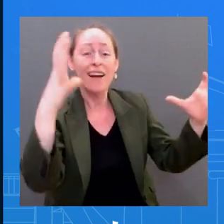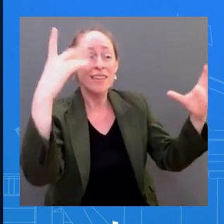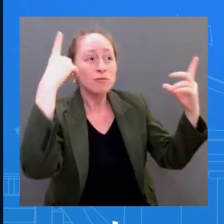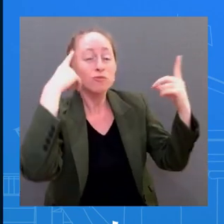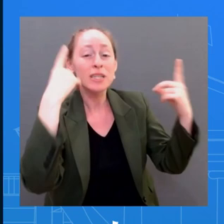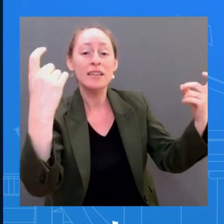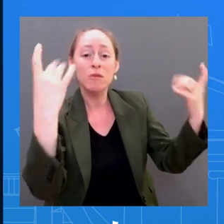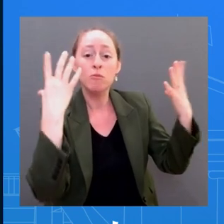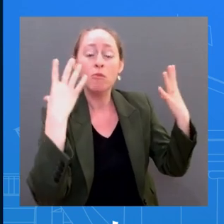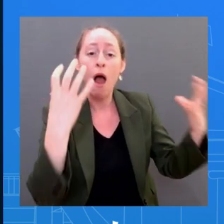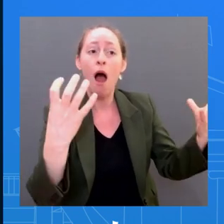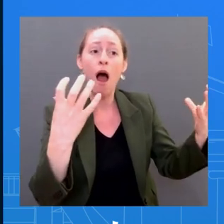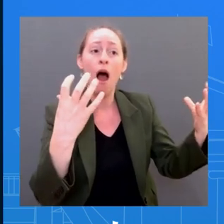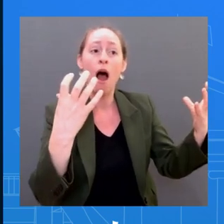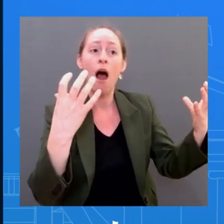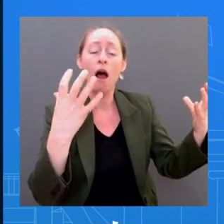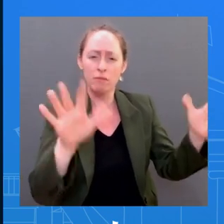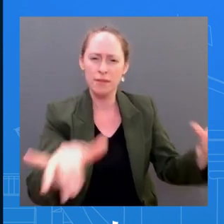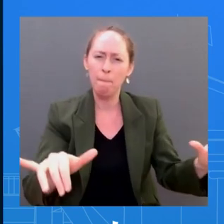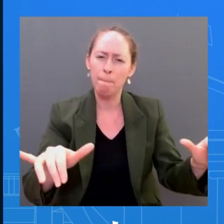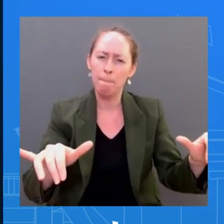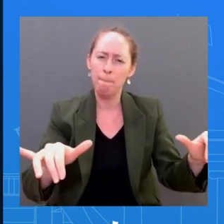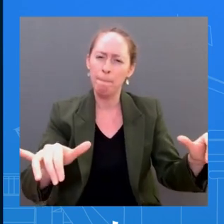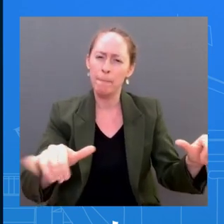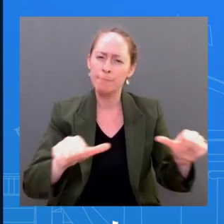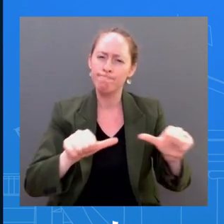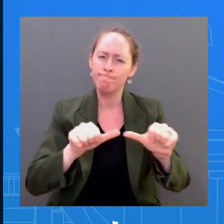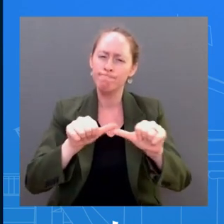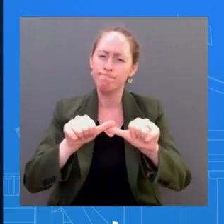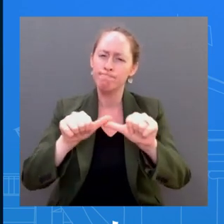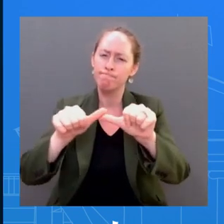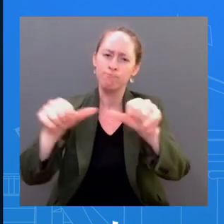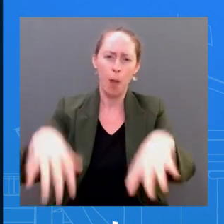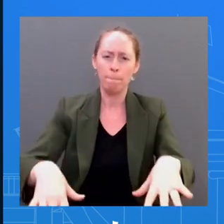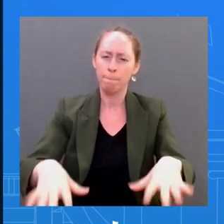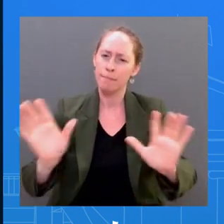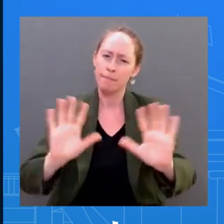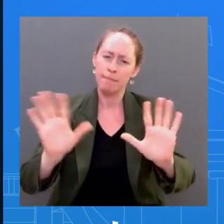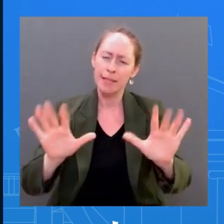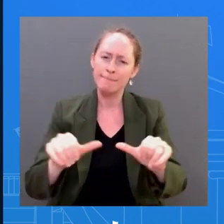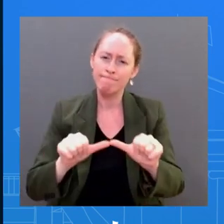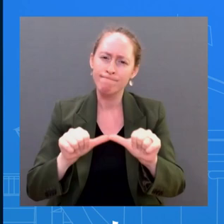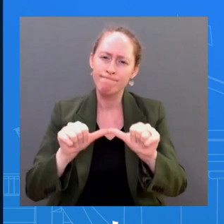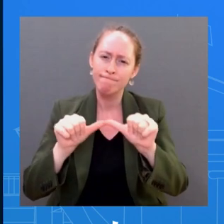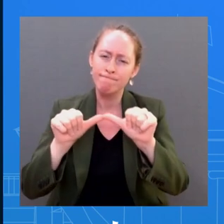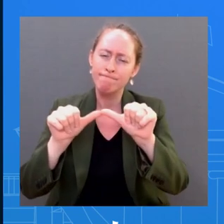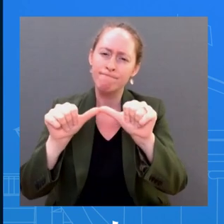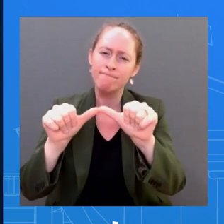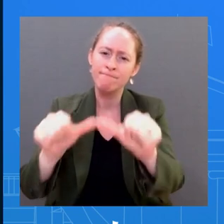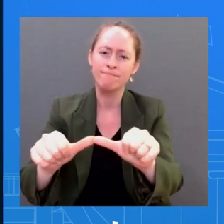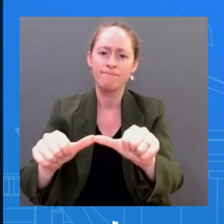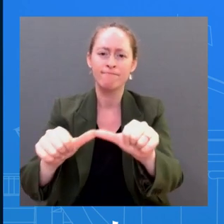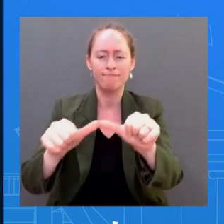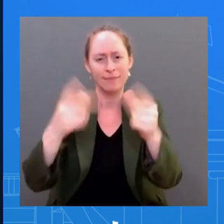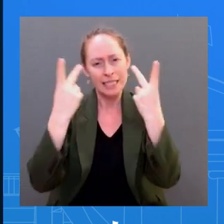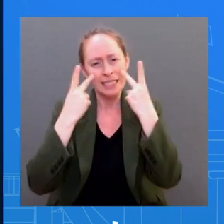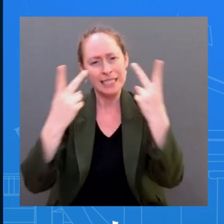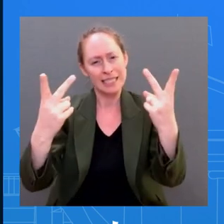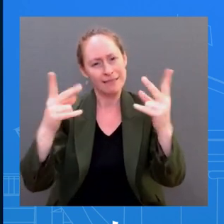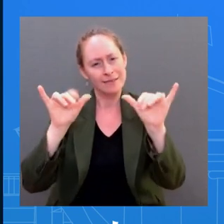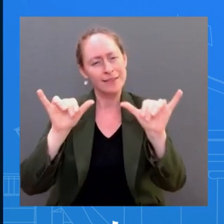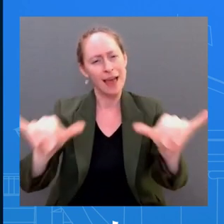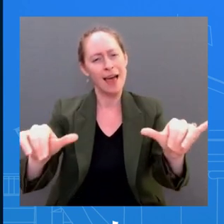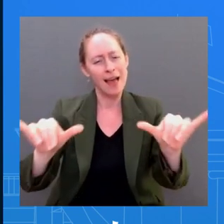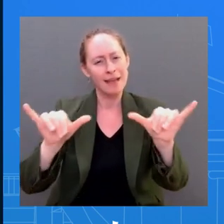continue to accomplish something after they are gone. They want to make